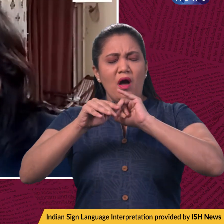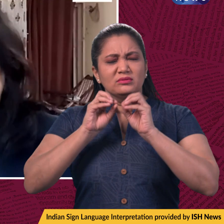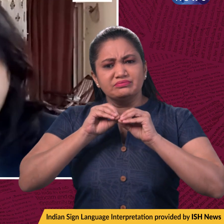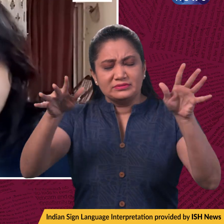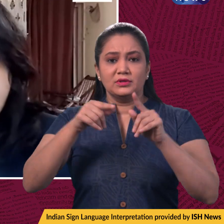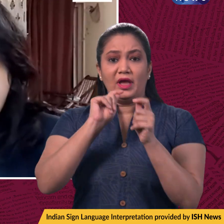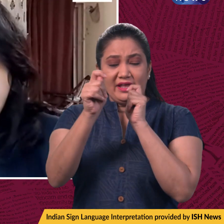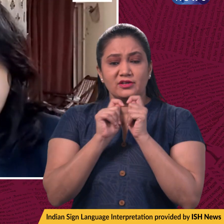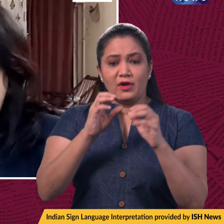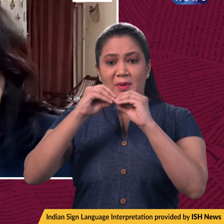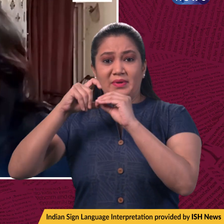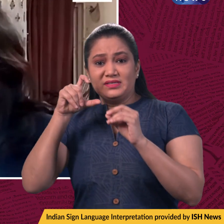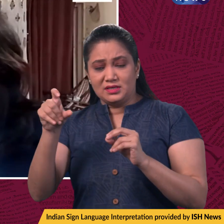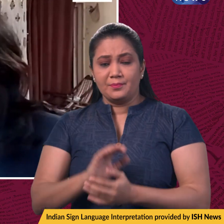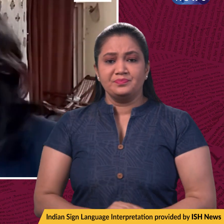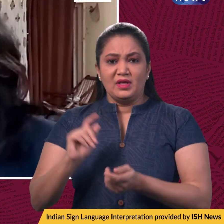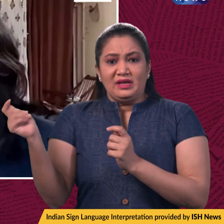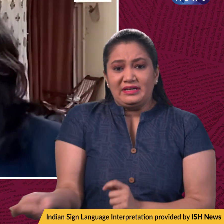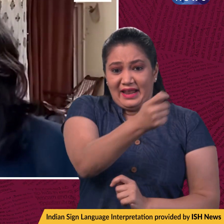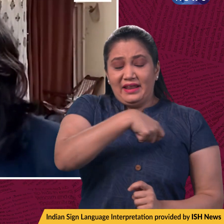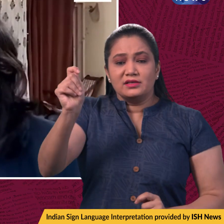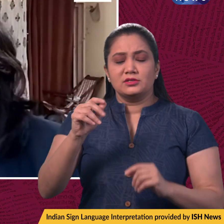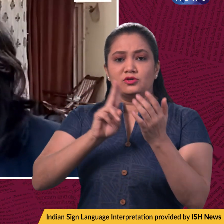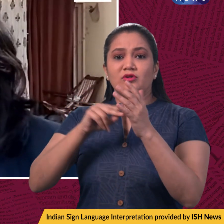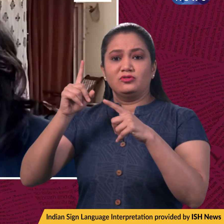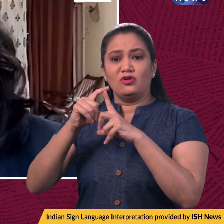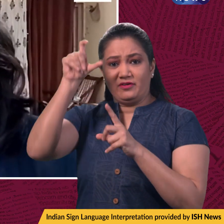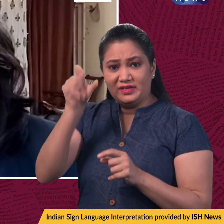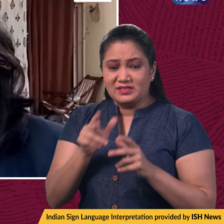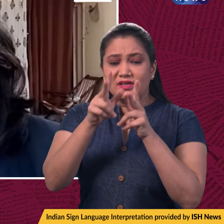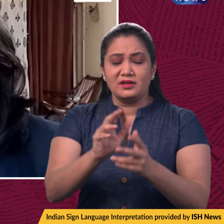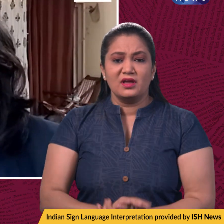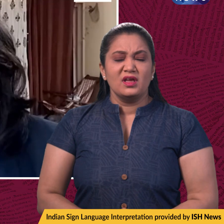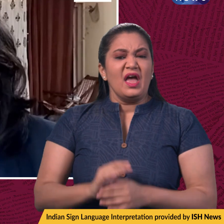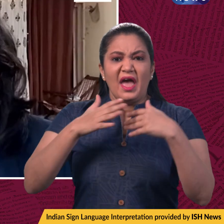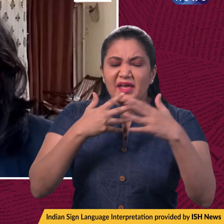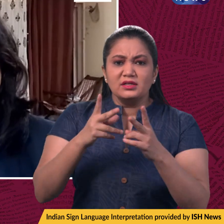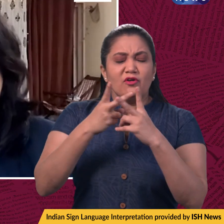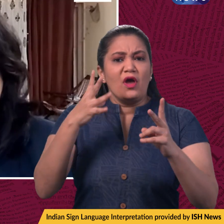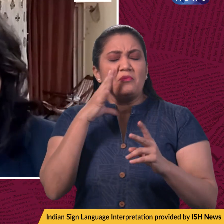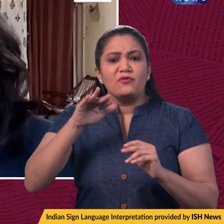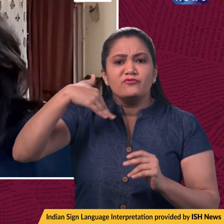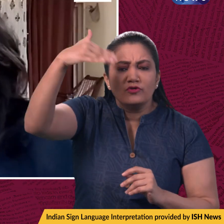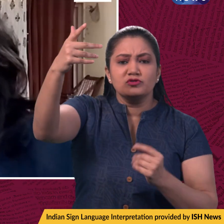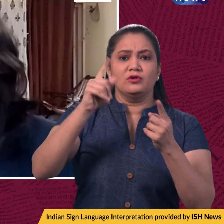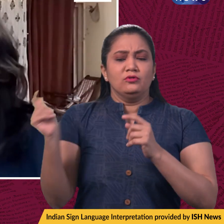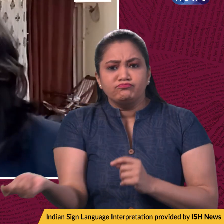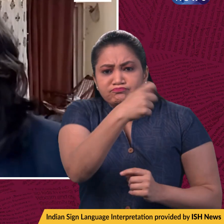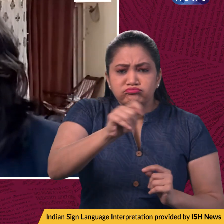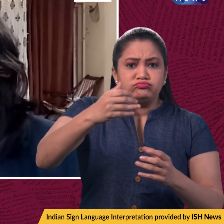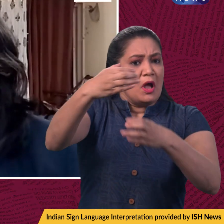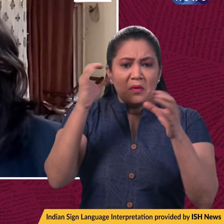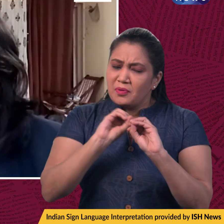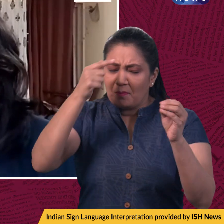across the globe. In an interview with the BBC, tennis star Novak Djokovic has said that he would rather miss out on future